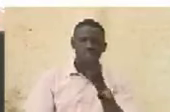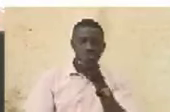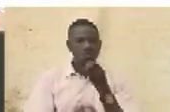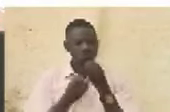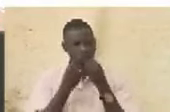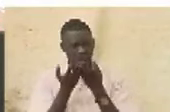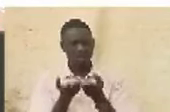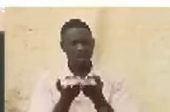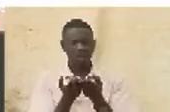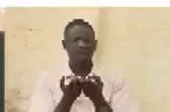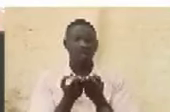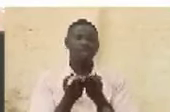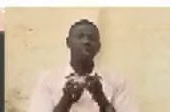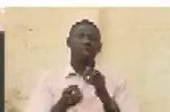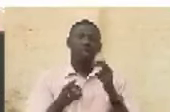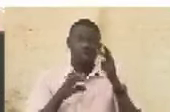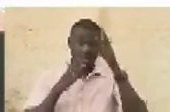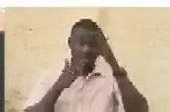had surrounded the village.